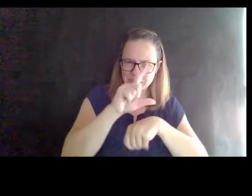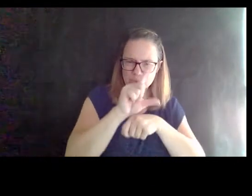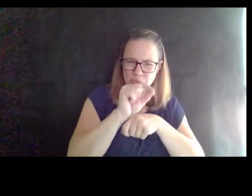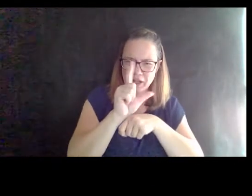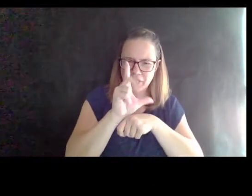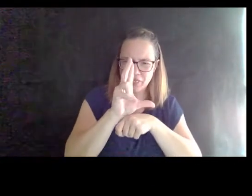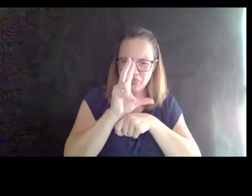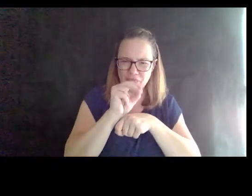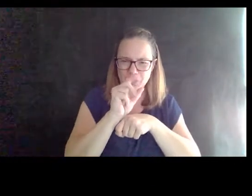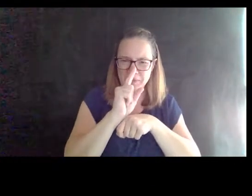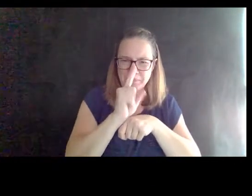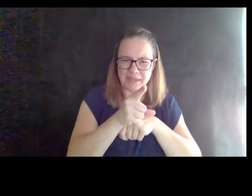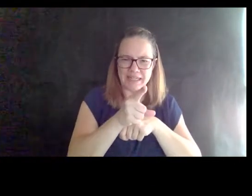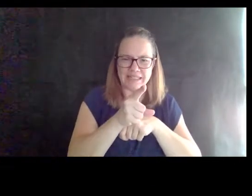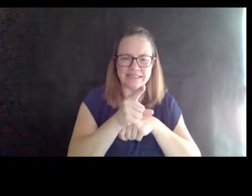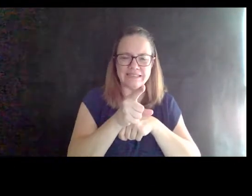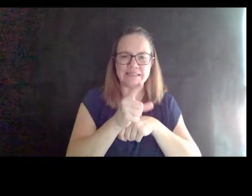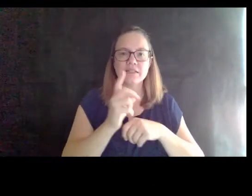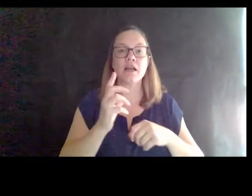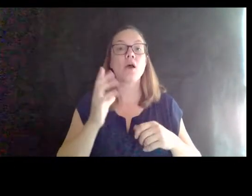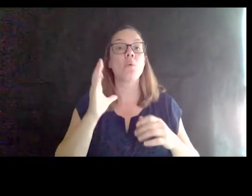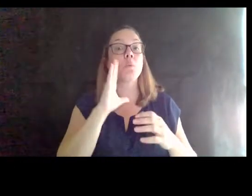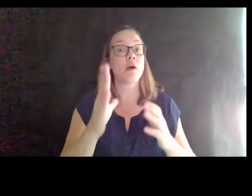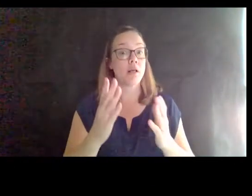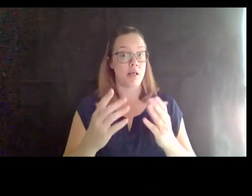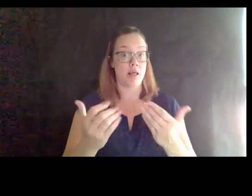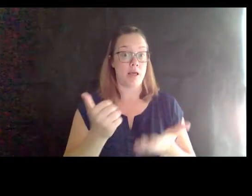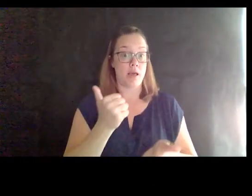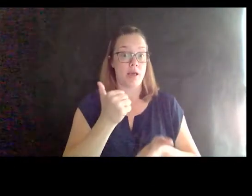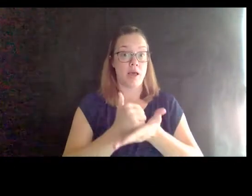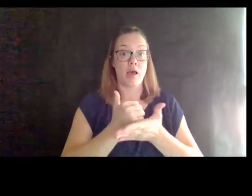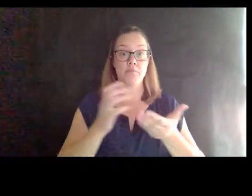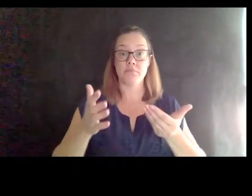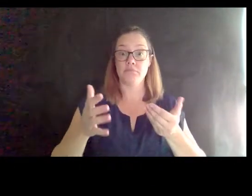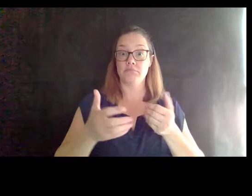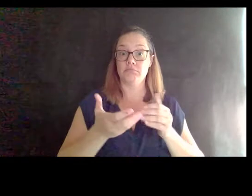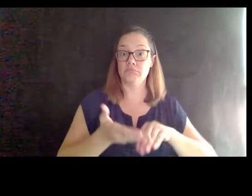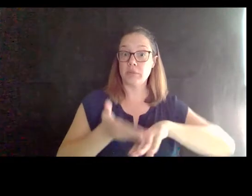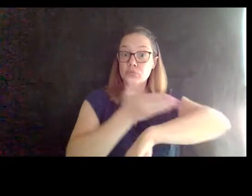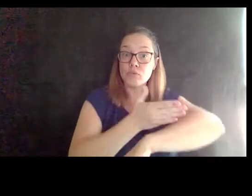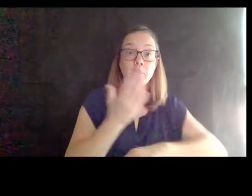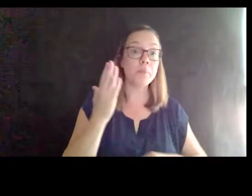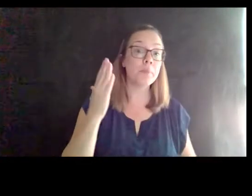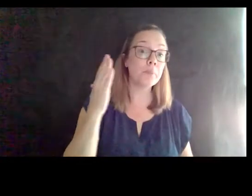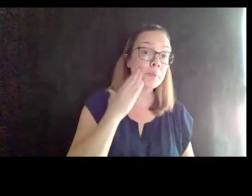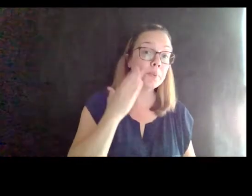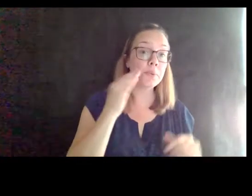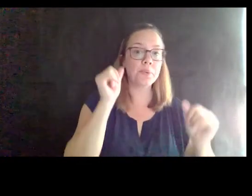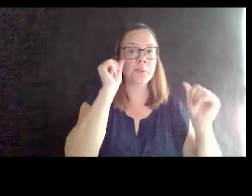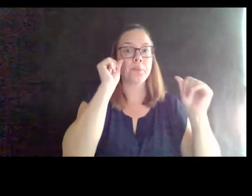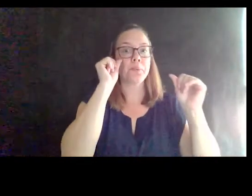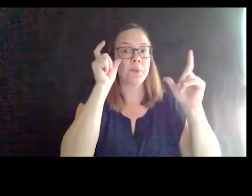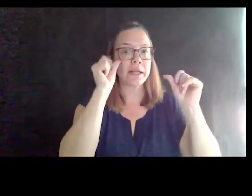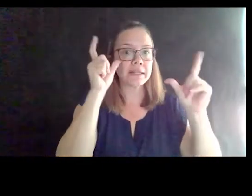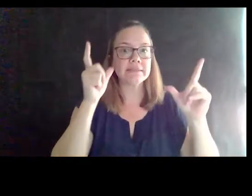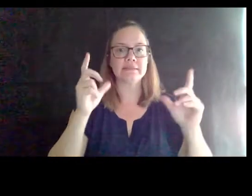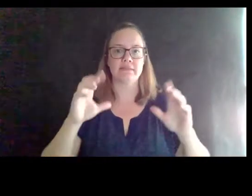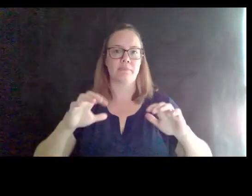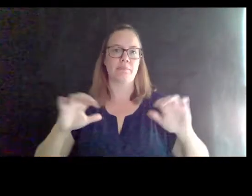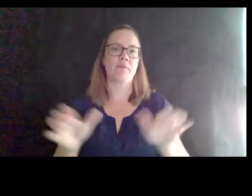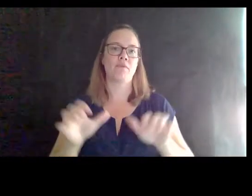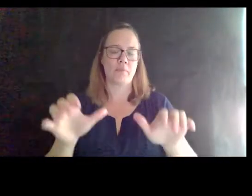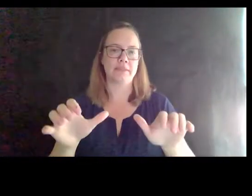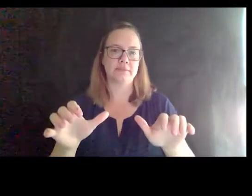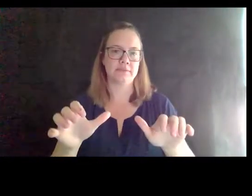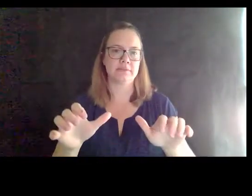20 to 30 minutes, it can help improve our mood, alertness, and performance. Napping doesn't make up